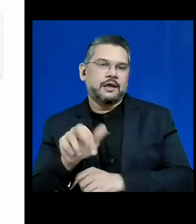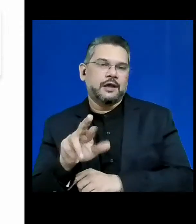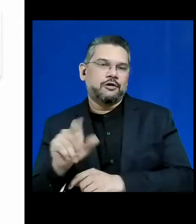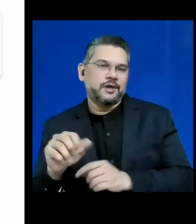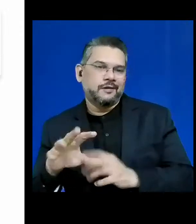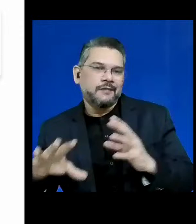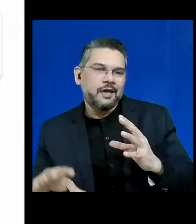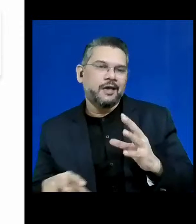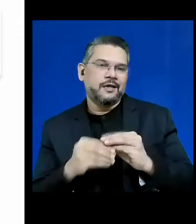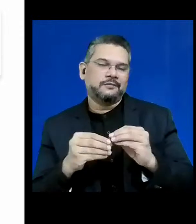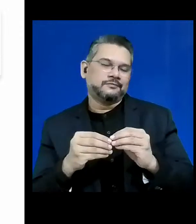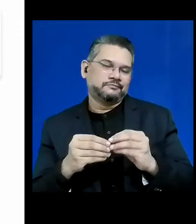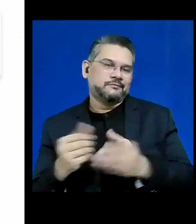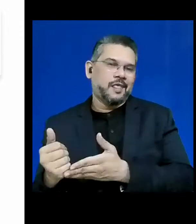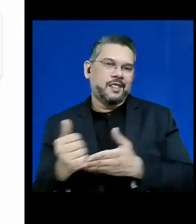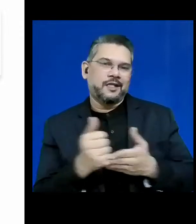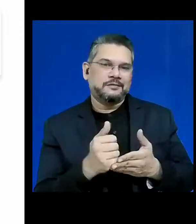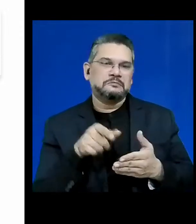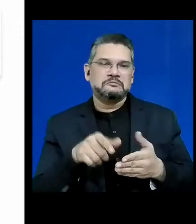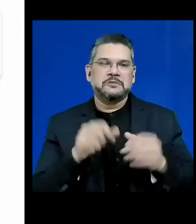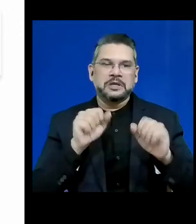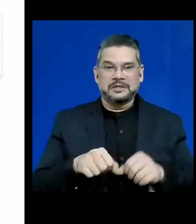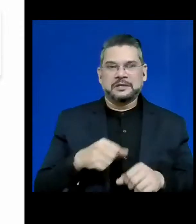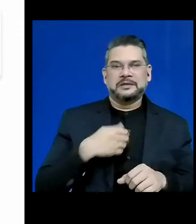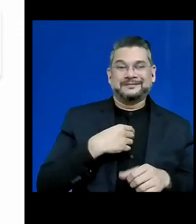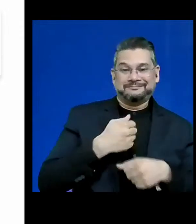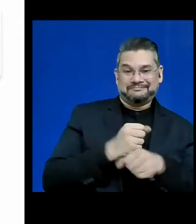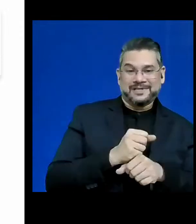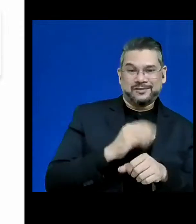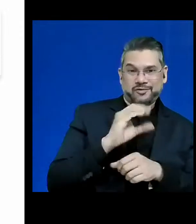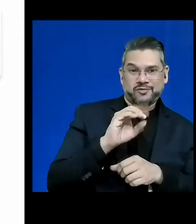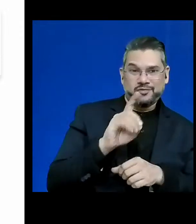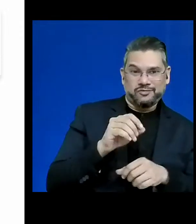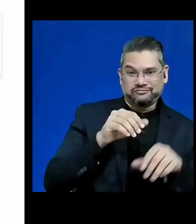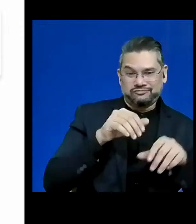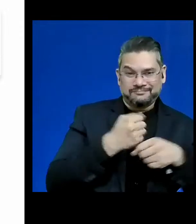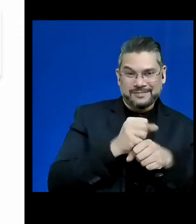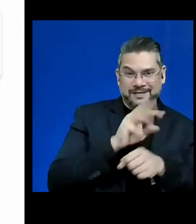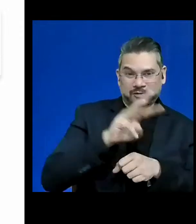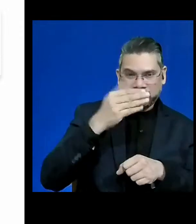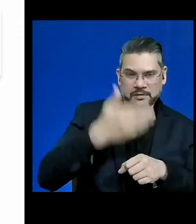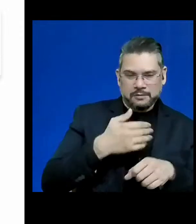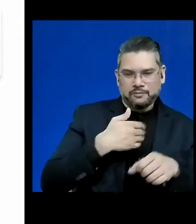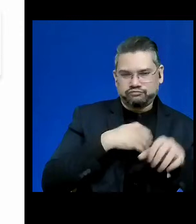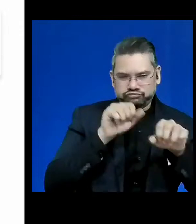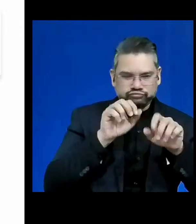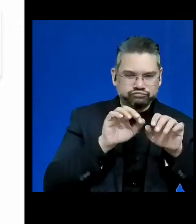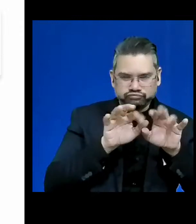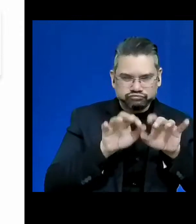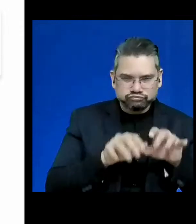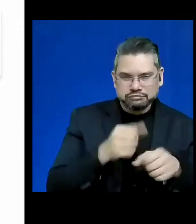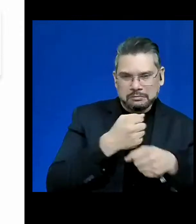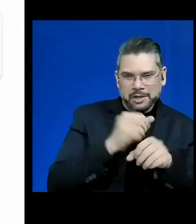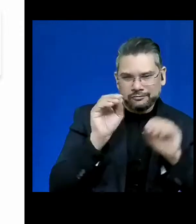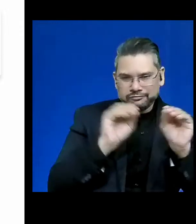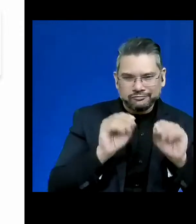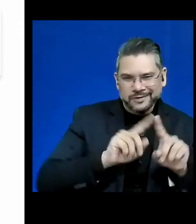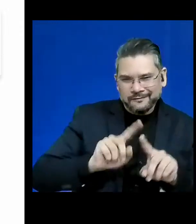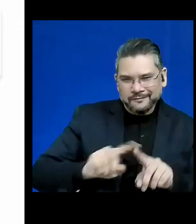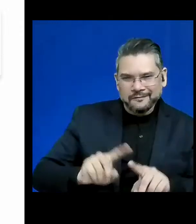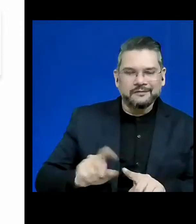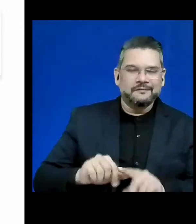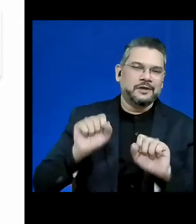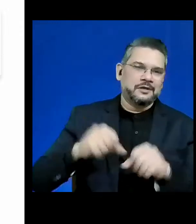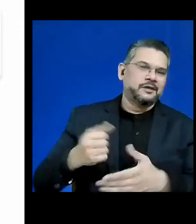more ability to kind of make and create different kinds of web features. So when you